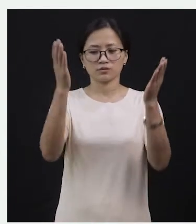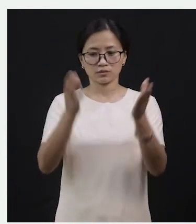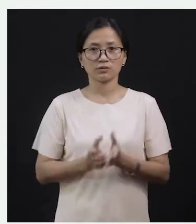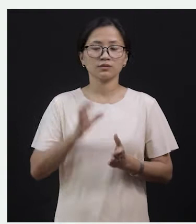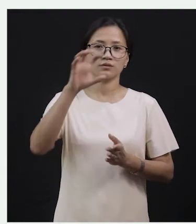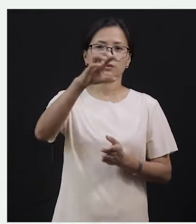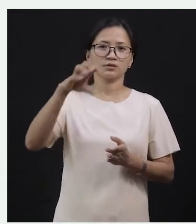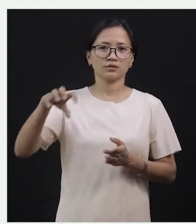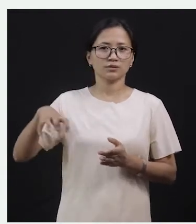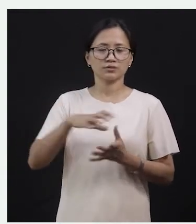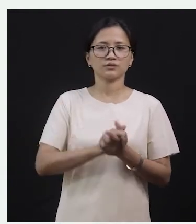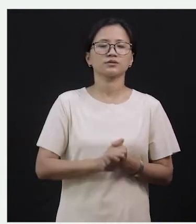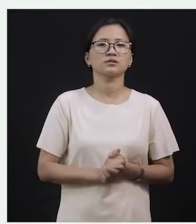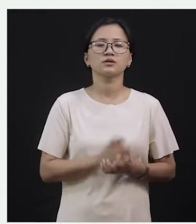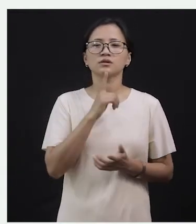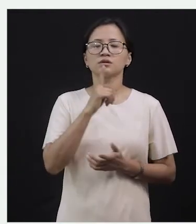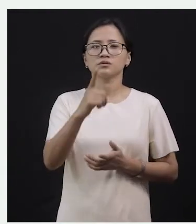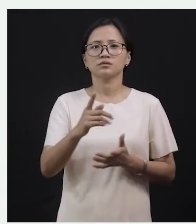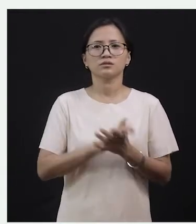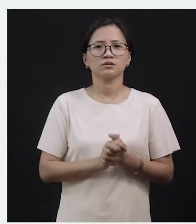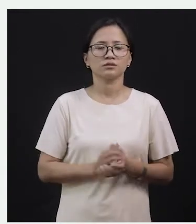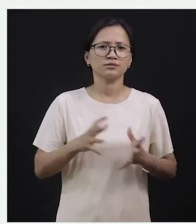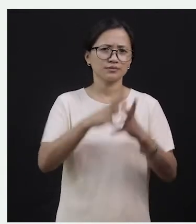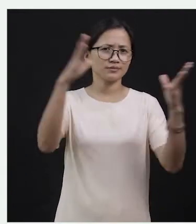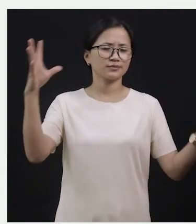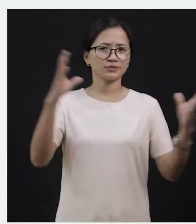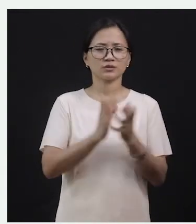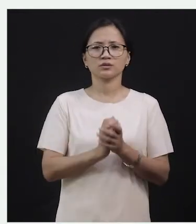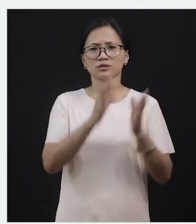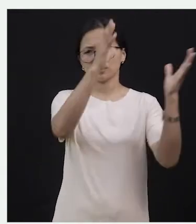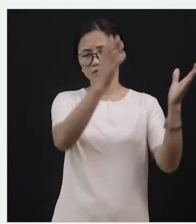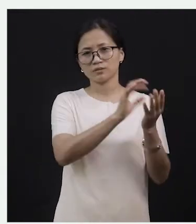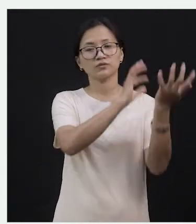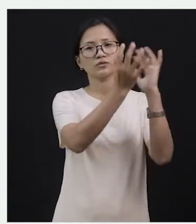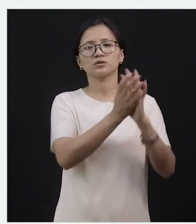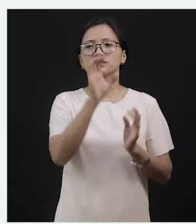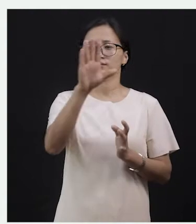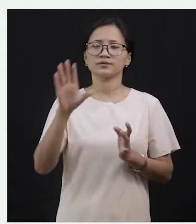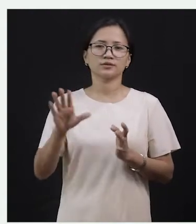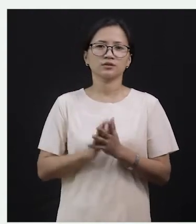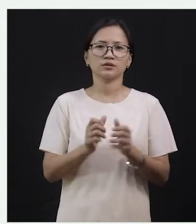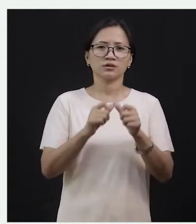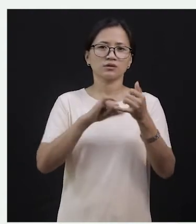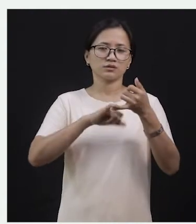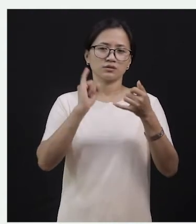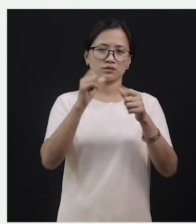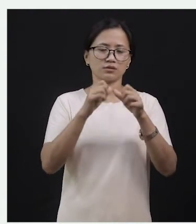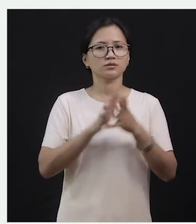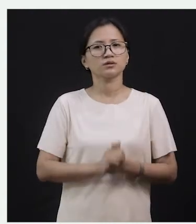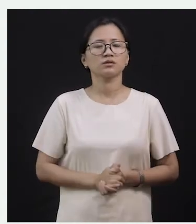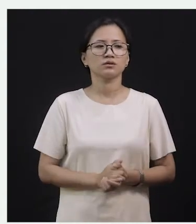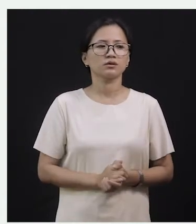okay? So I told you that the biggest continent is Asia, and some of the countries in